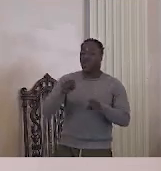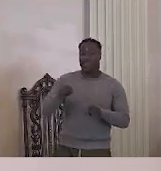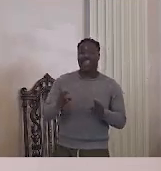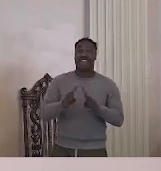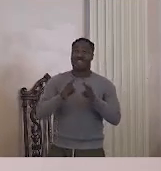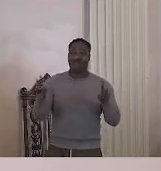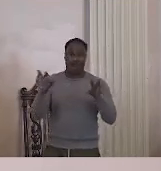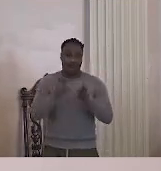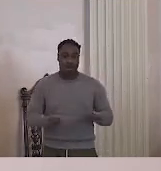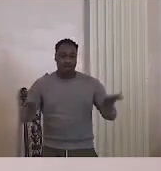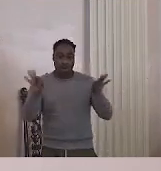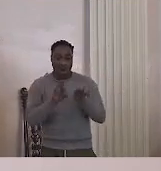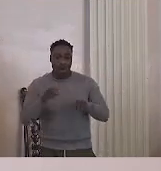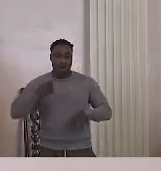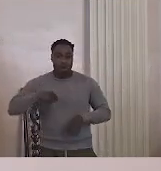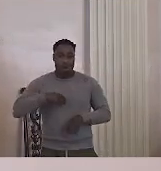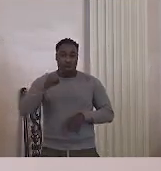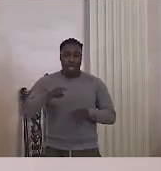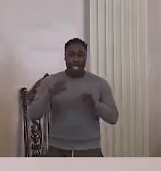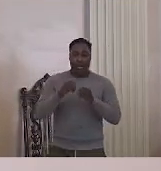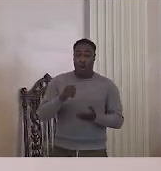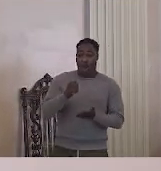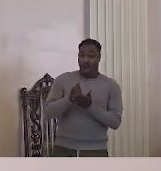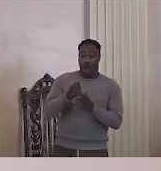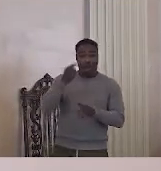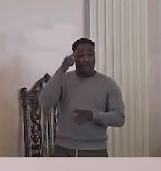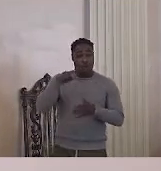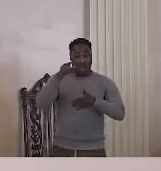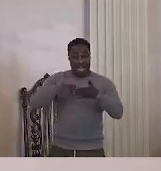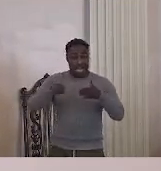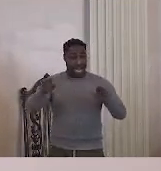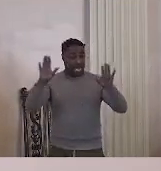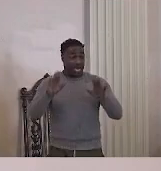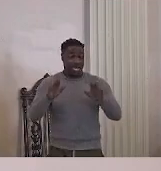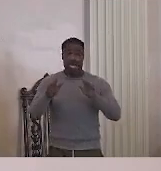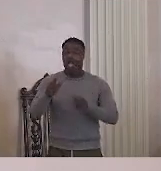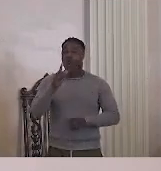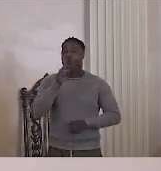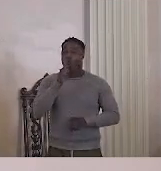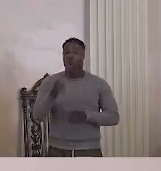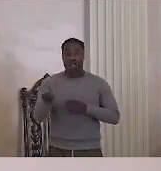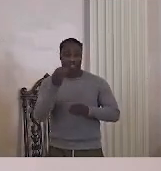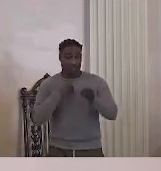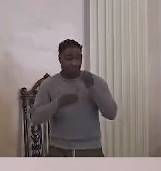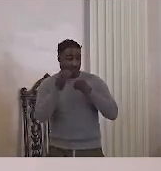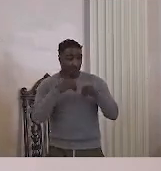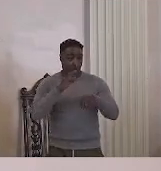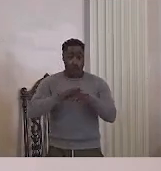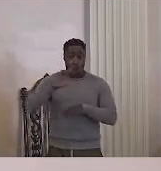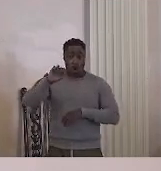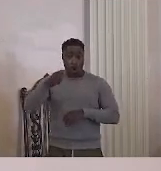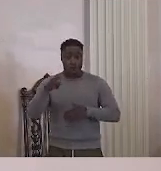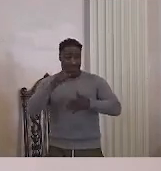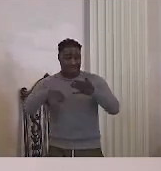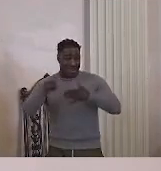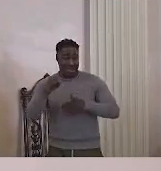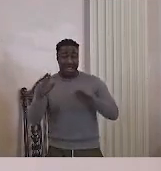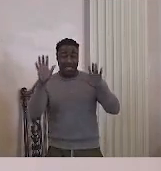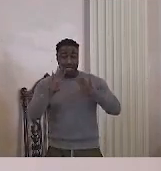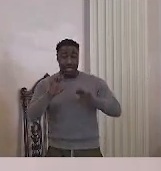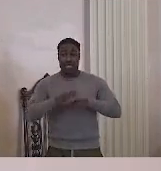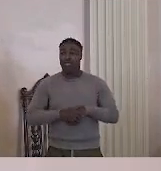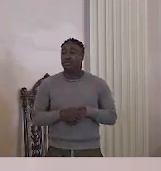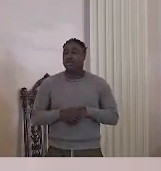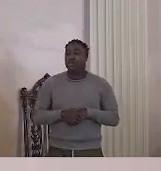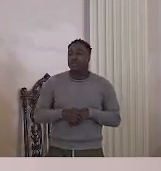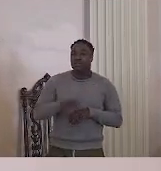very important, we need more help for the next Sunday luncheon on the 30th. That is next Sunday.